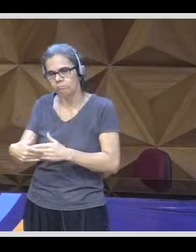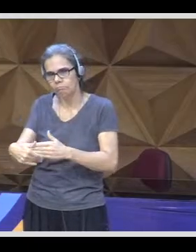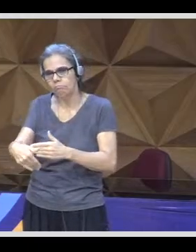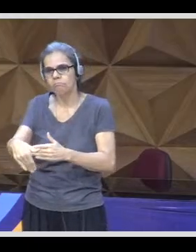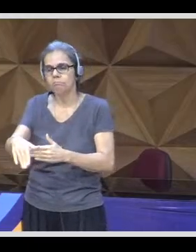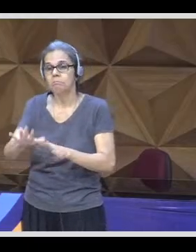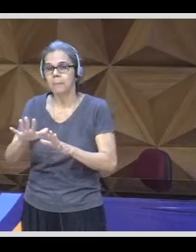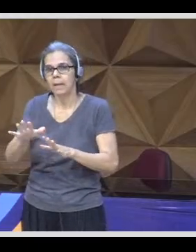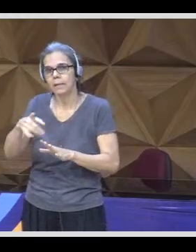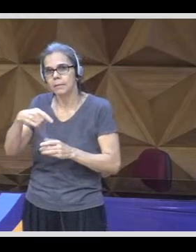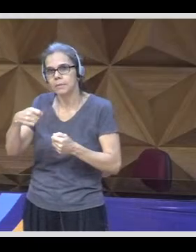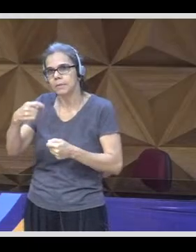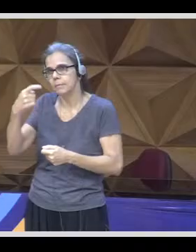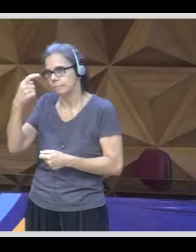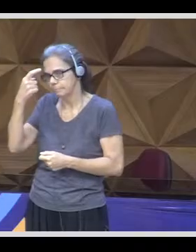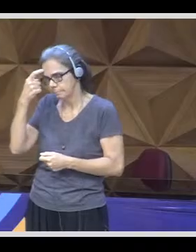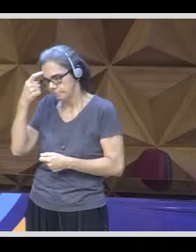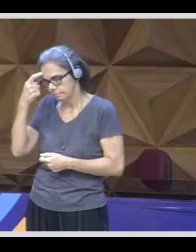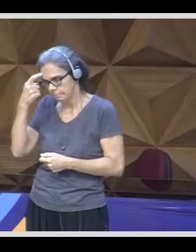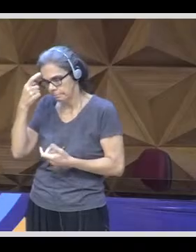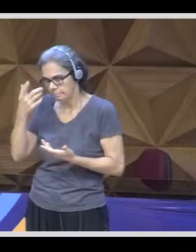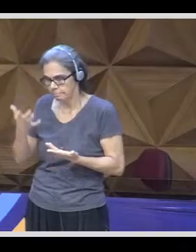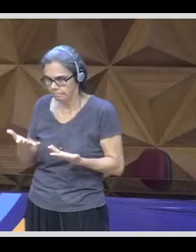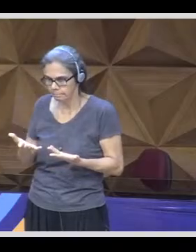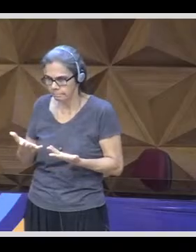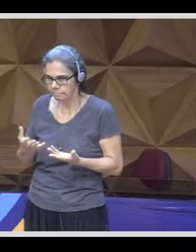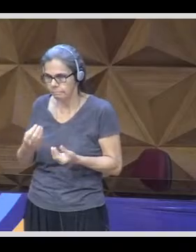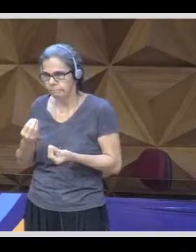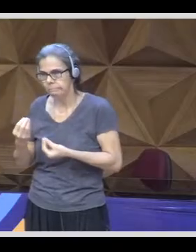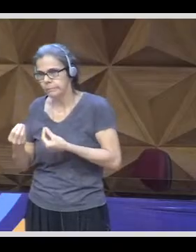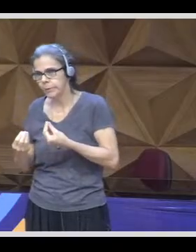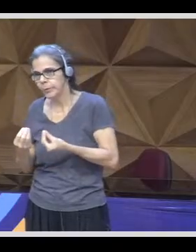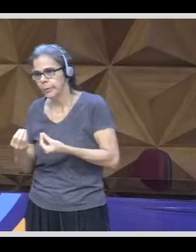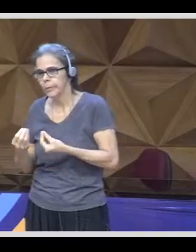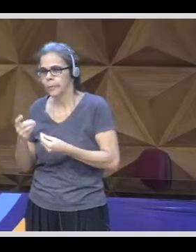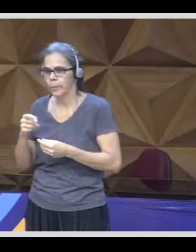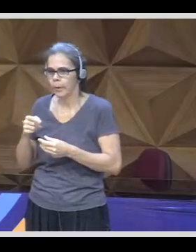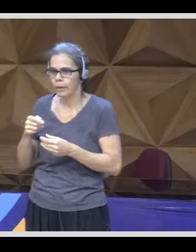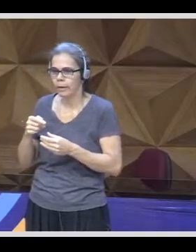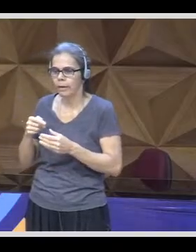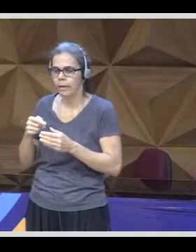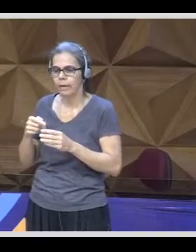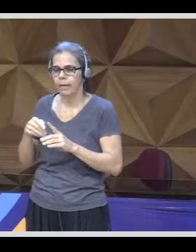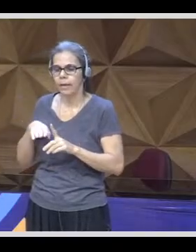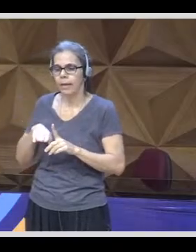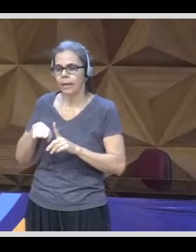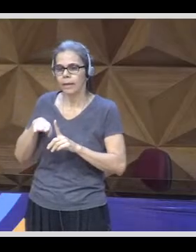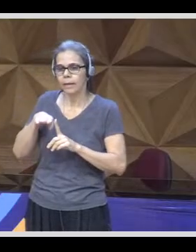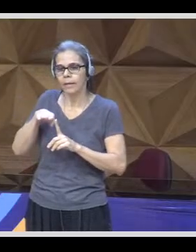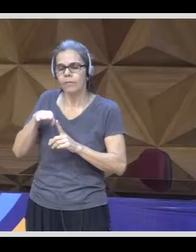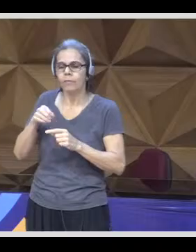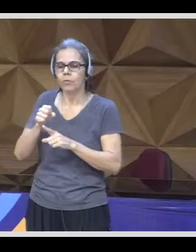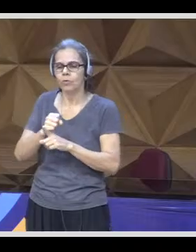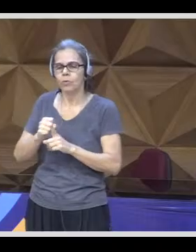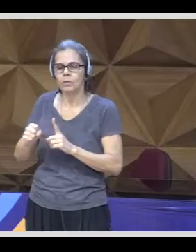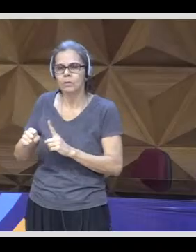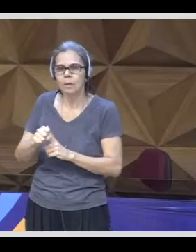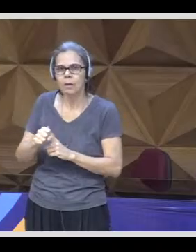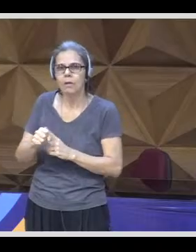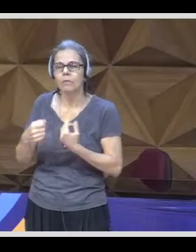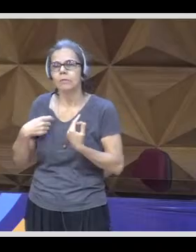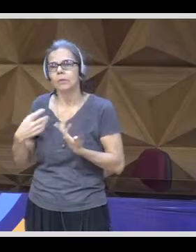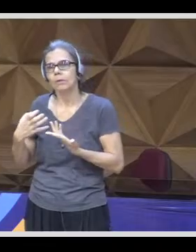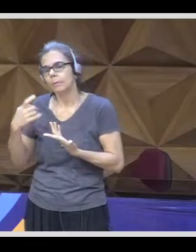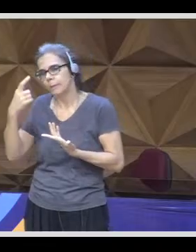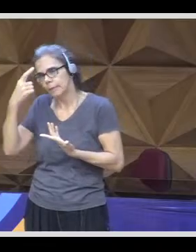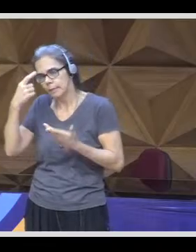individual level, social level, and the semantics of the content. So I like to think of methodologies that bring